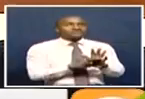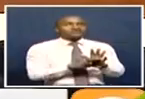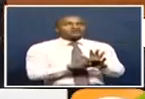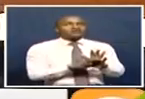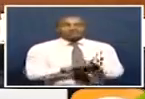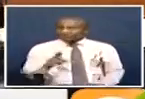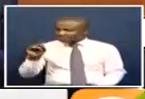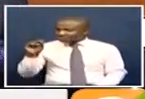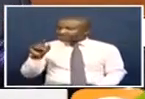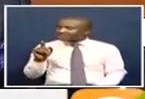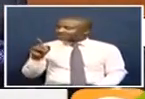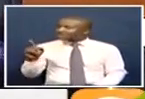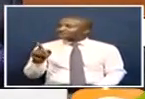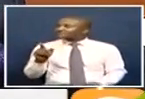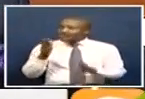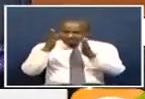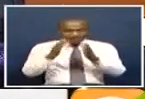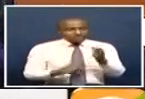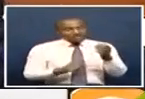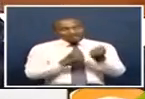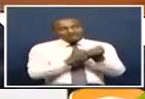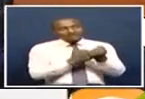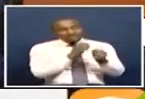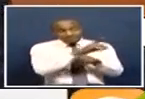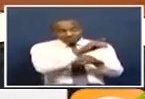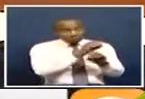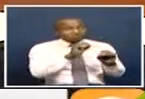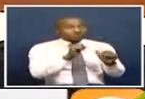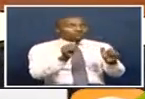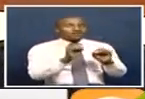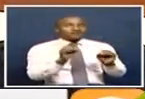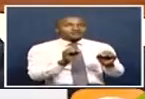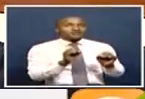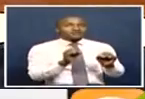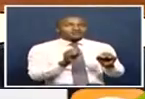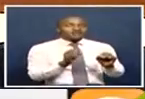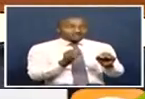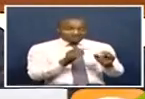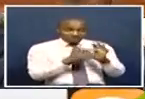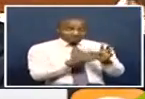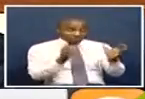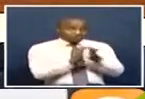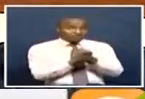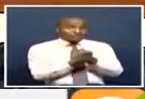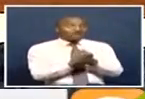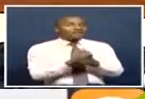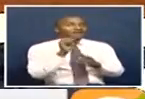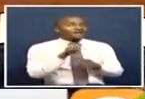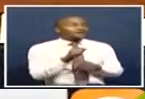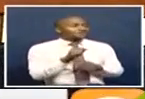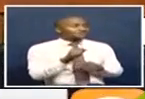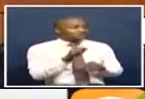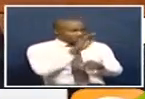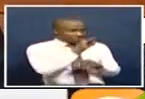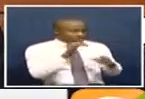of somebody not advising him correctly. It is a party like now, Jubilee, can call its organ and